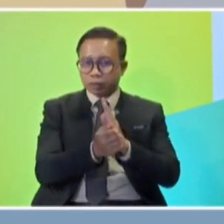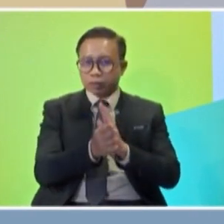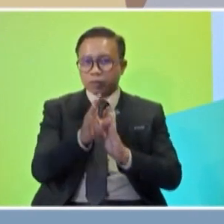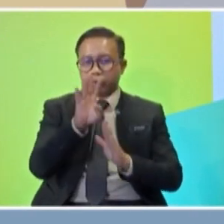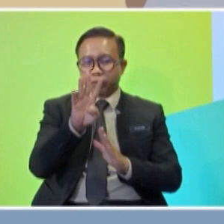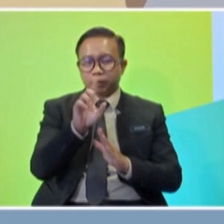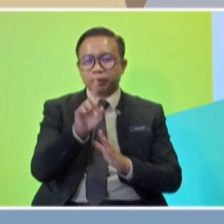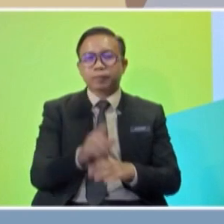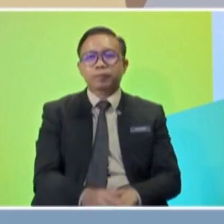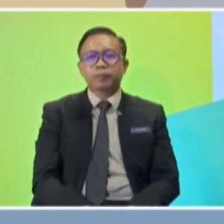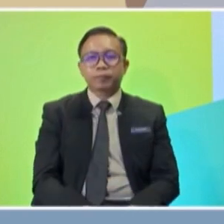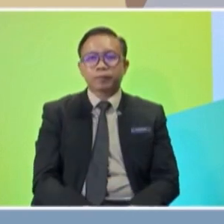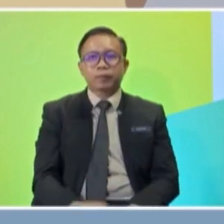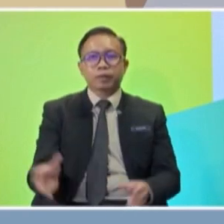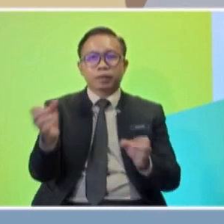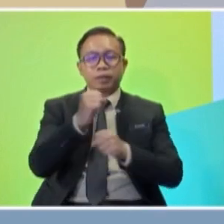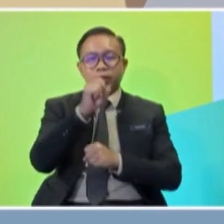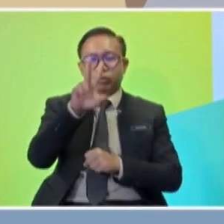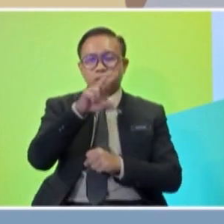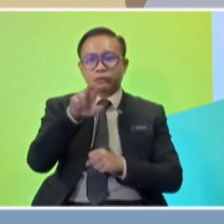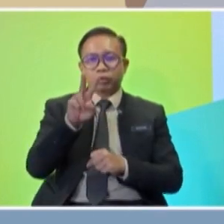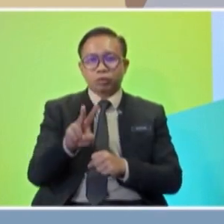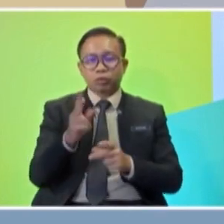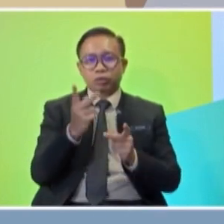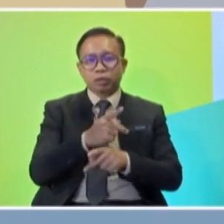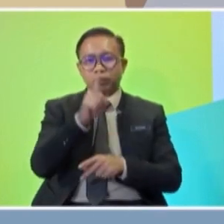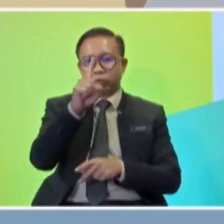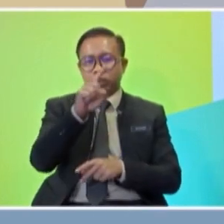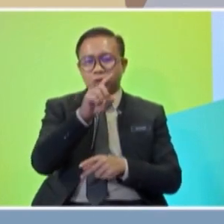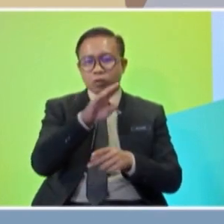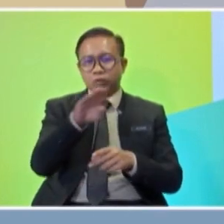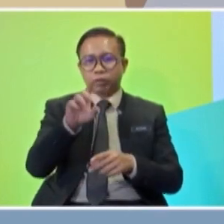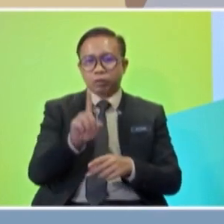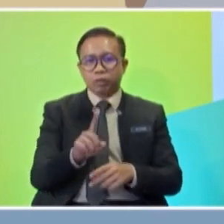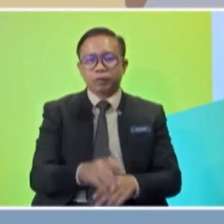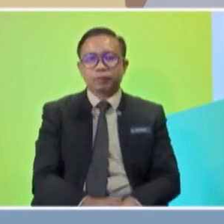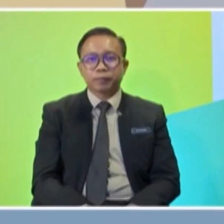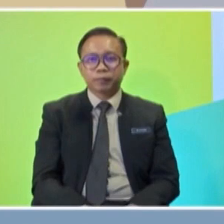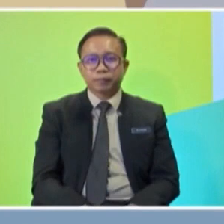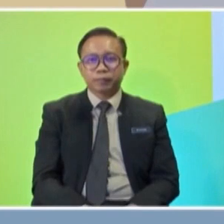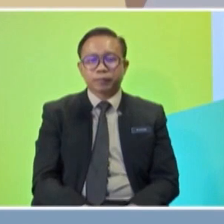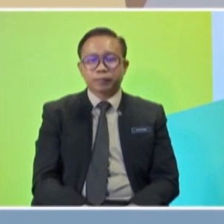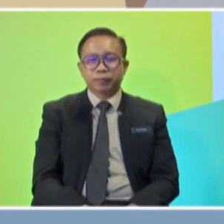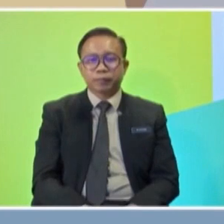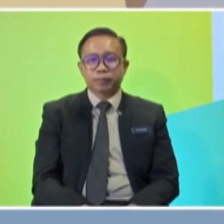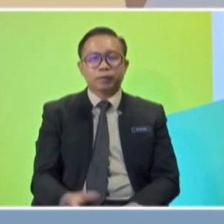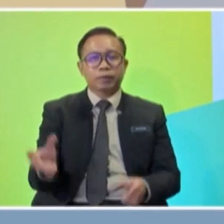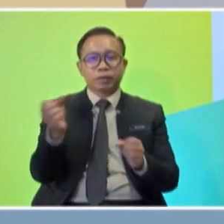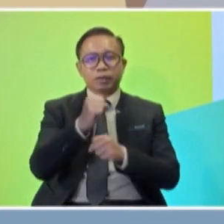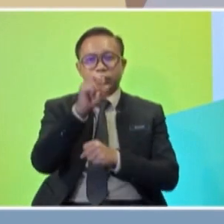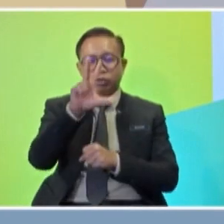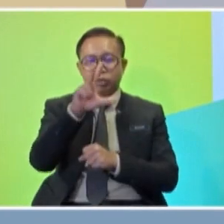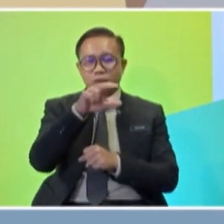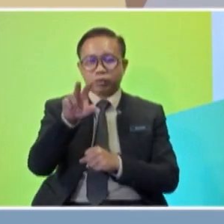1. So we will get 3 over 2 times 1 over 1. So we will also get 3